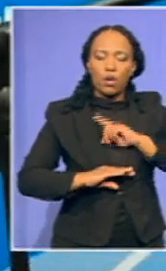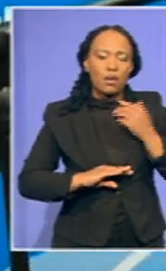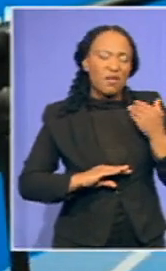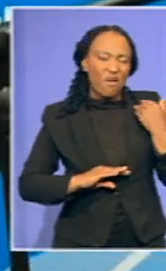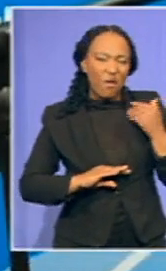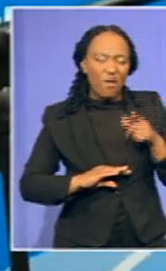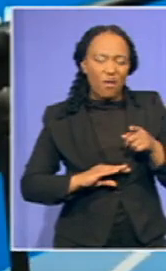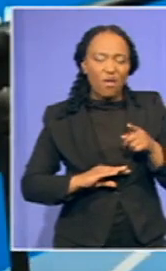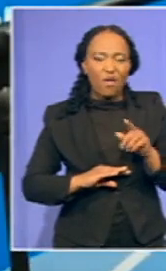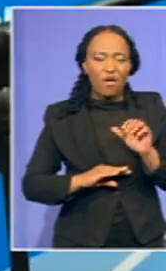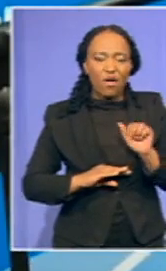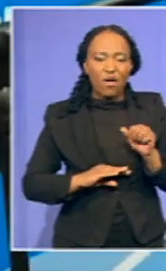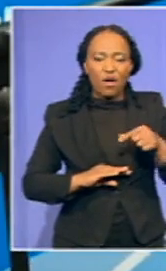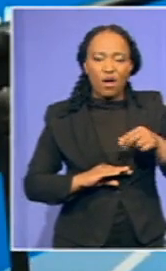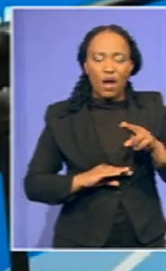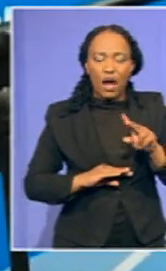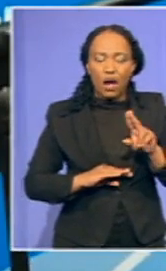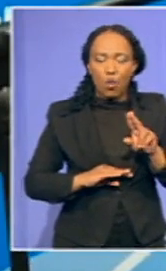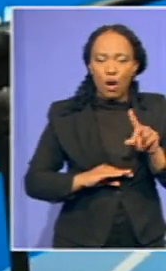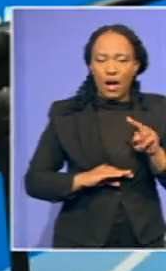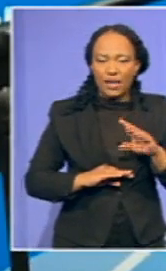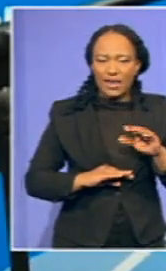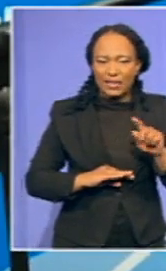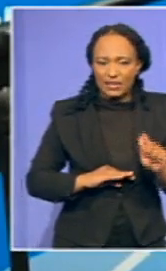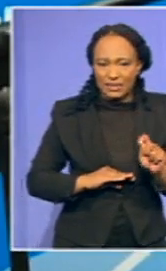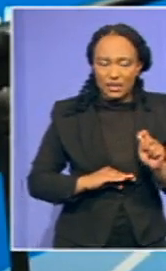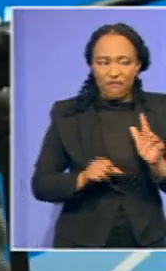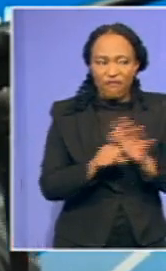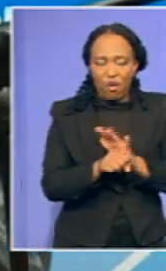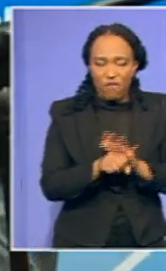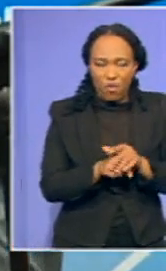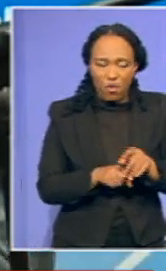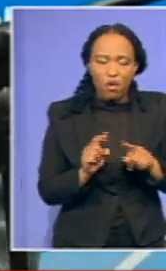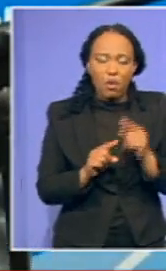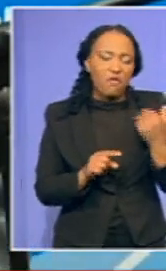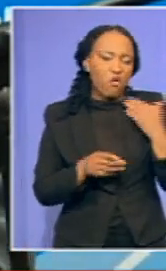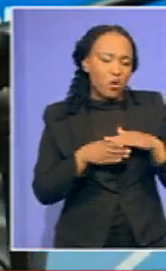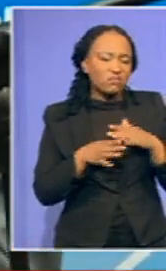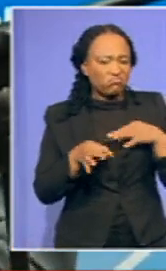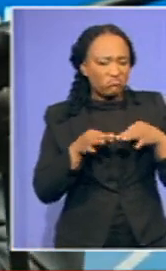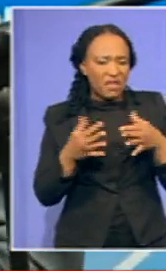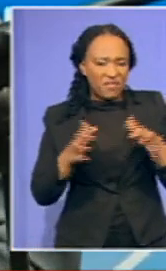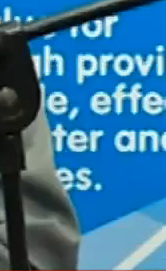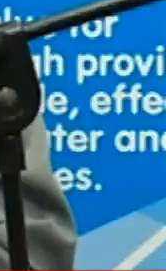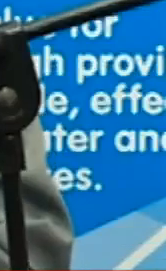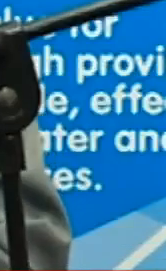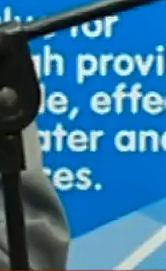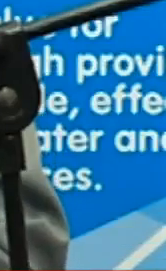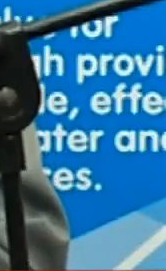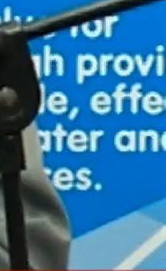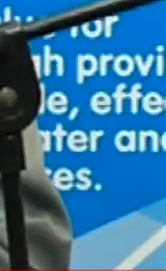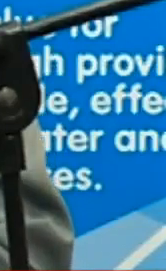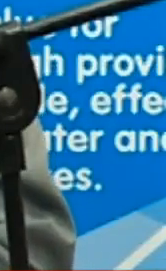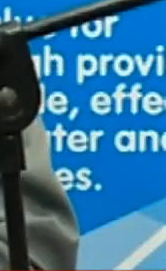our aqueducts are not running at full capacity because of the reasons we've stated before. So once this RES 3 is back, there